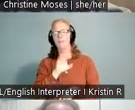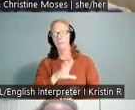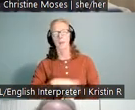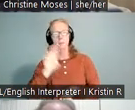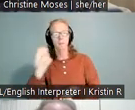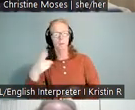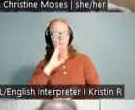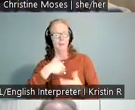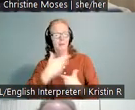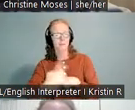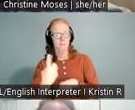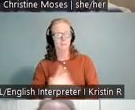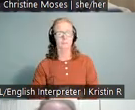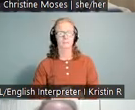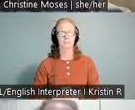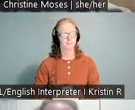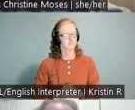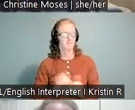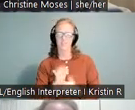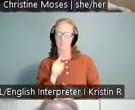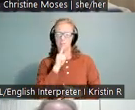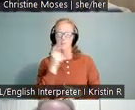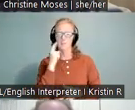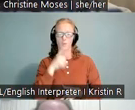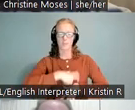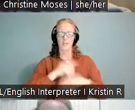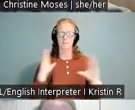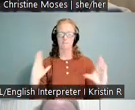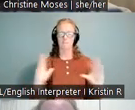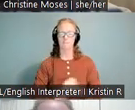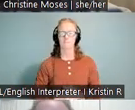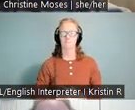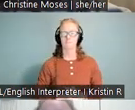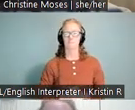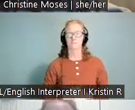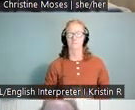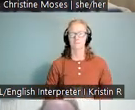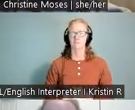next one. So that's about it for the timeline.